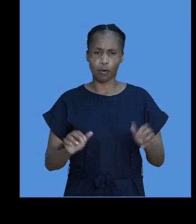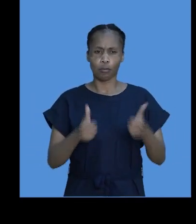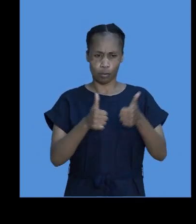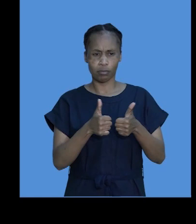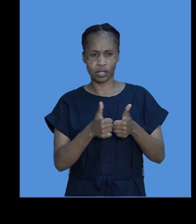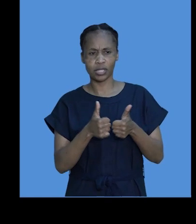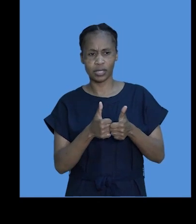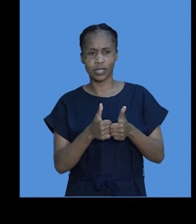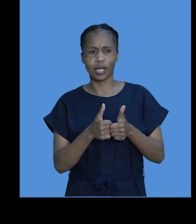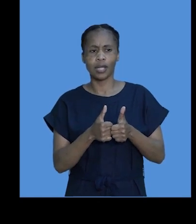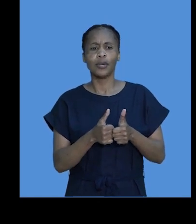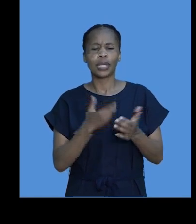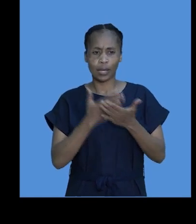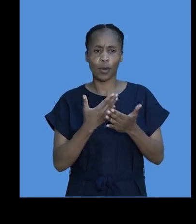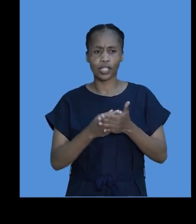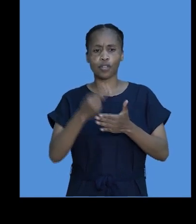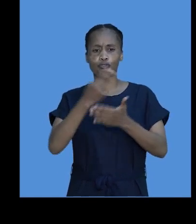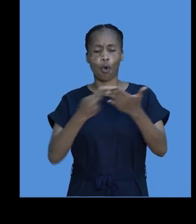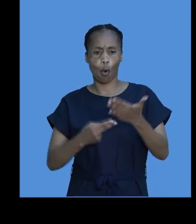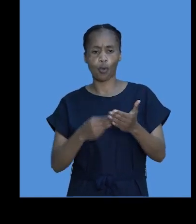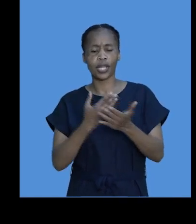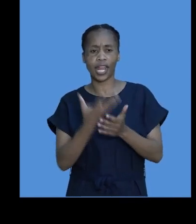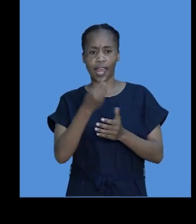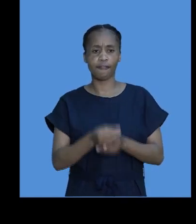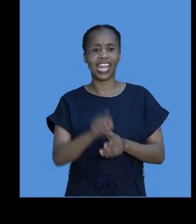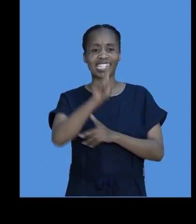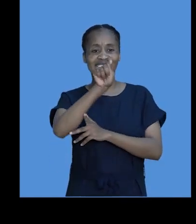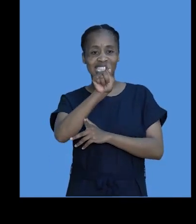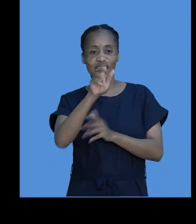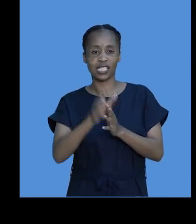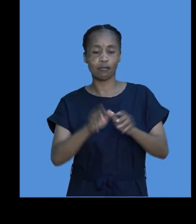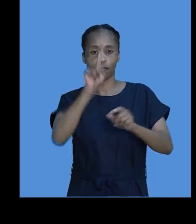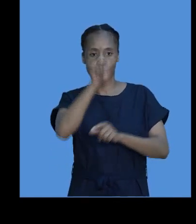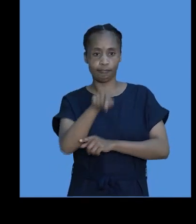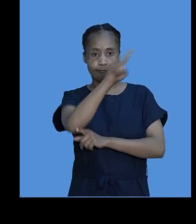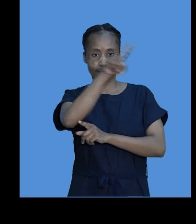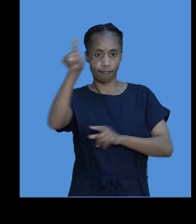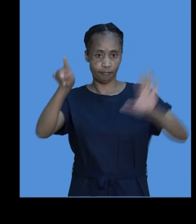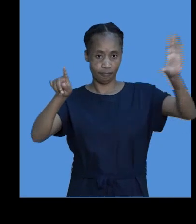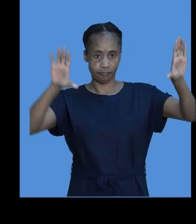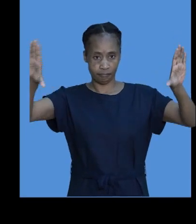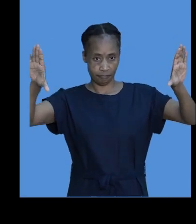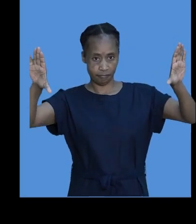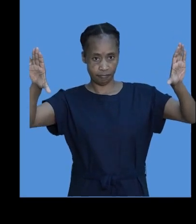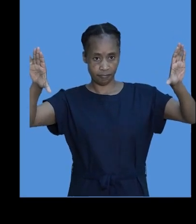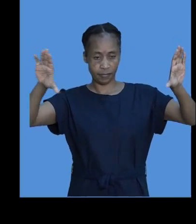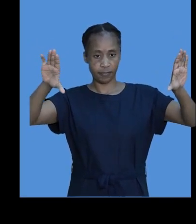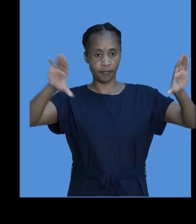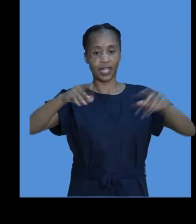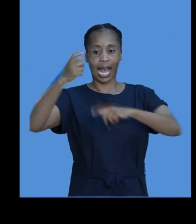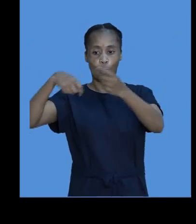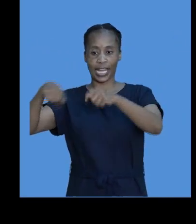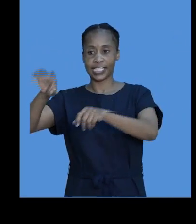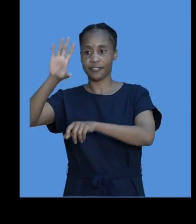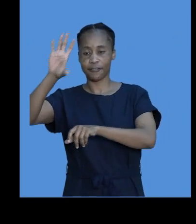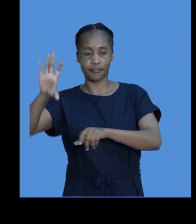be probably to draw. You can draw a T or a table, and then you explain your points separately. You have your